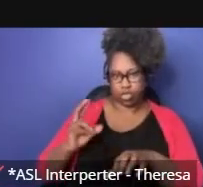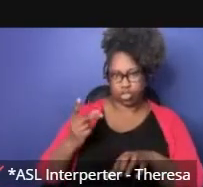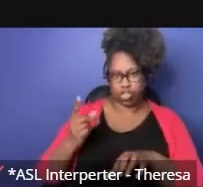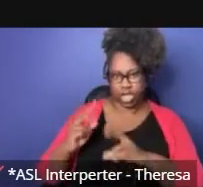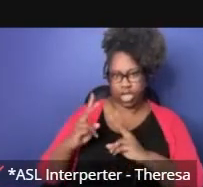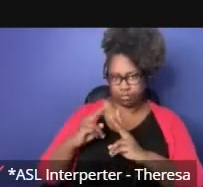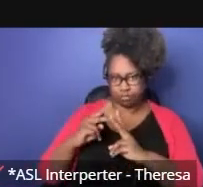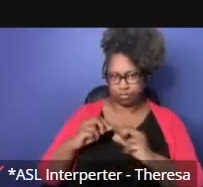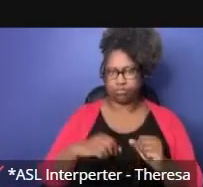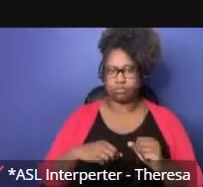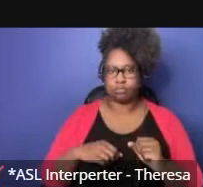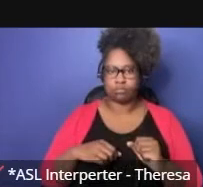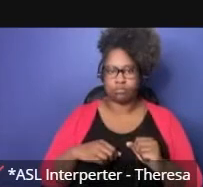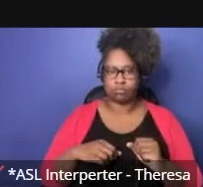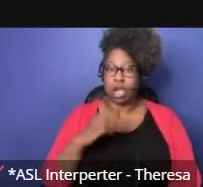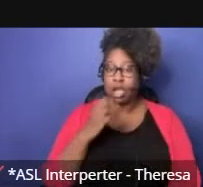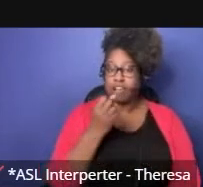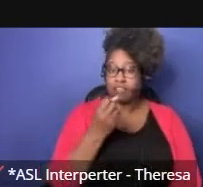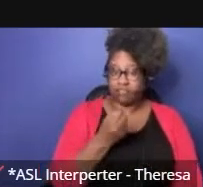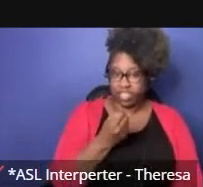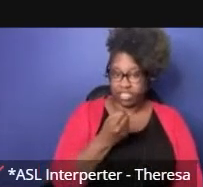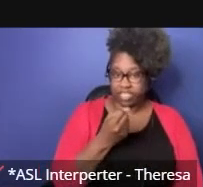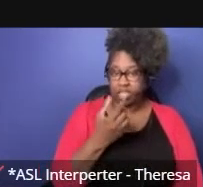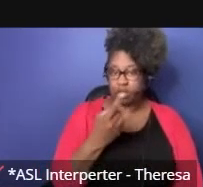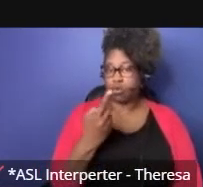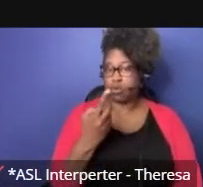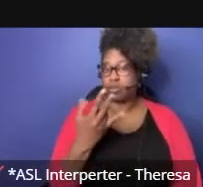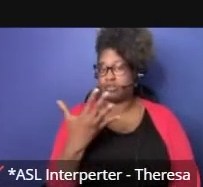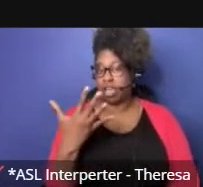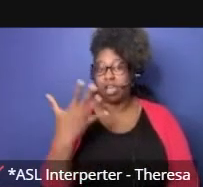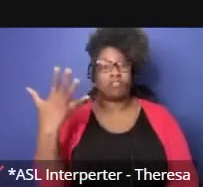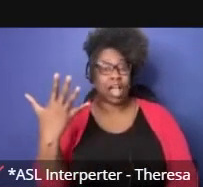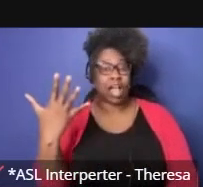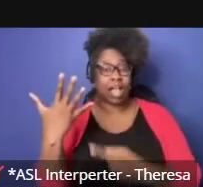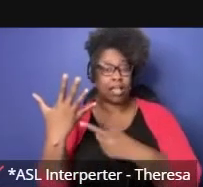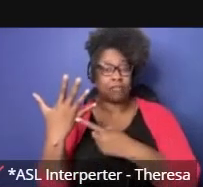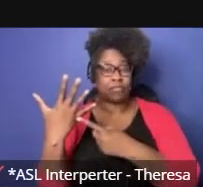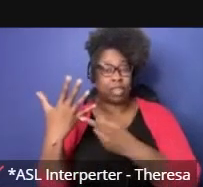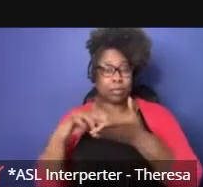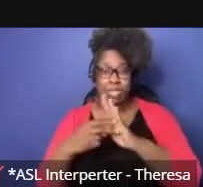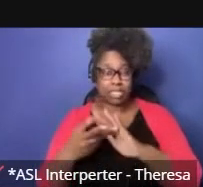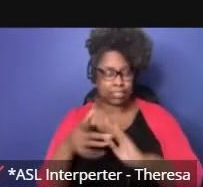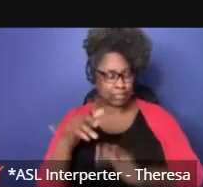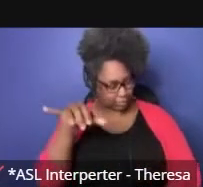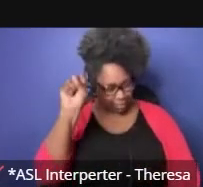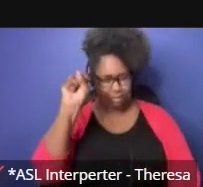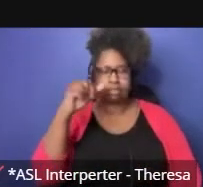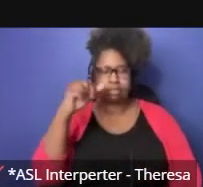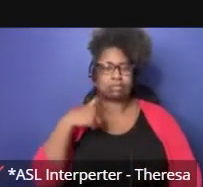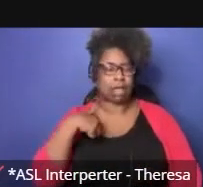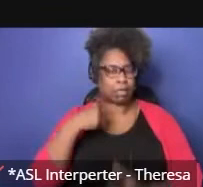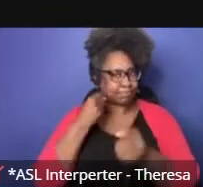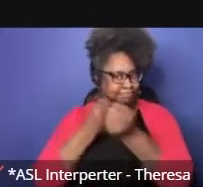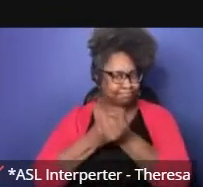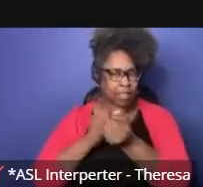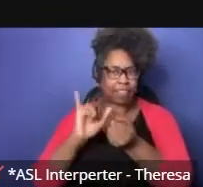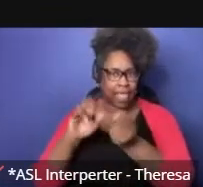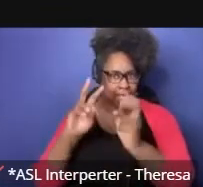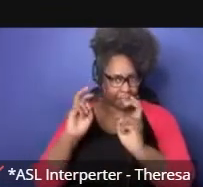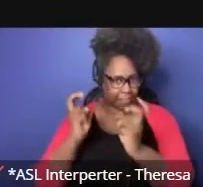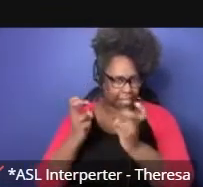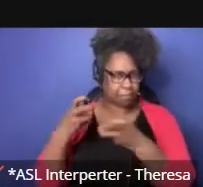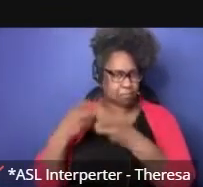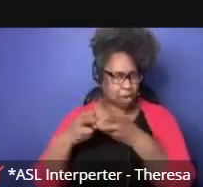give a fist of 5, like 5 meaning, yes, I'm totally all in on this theme and this problem statement,